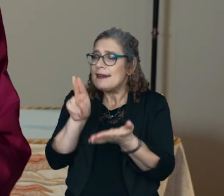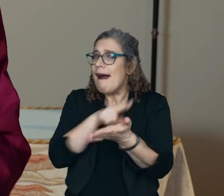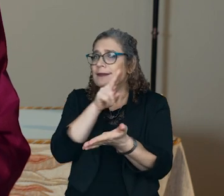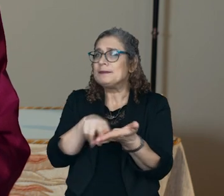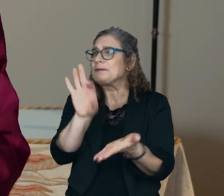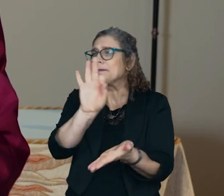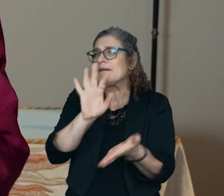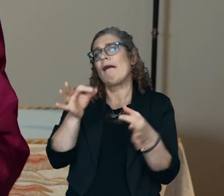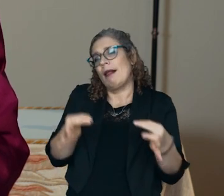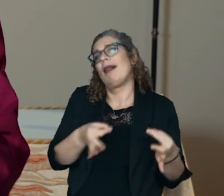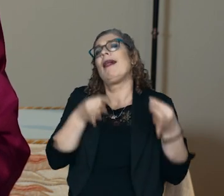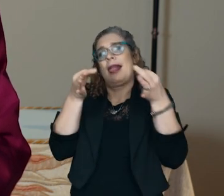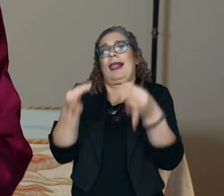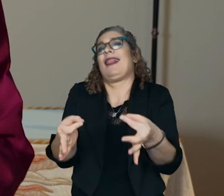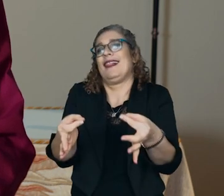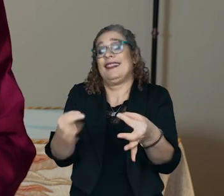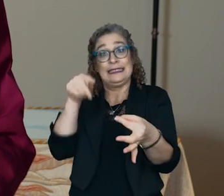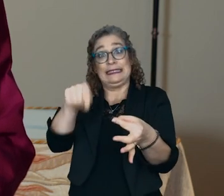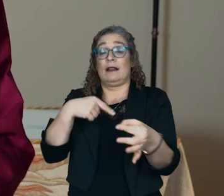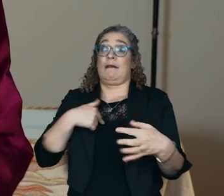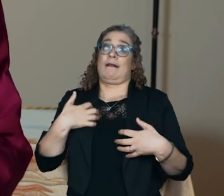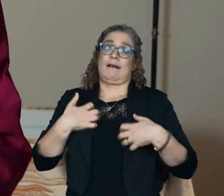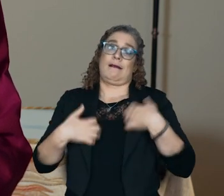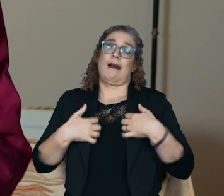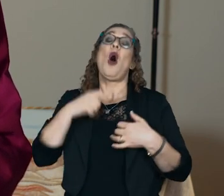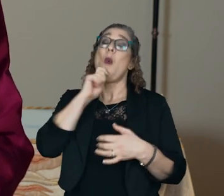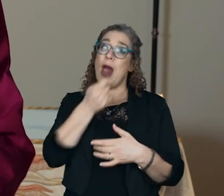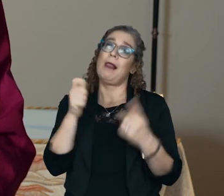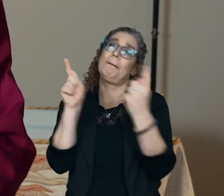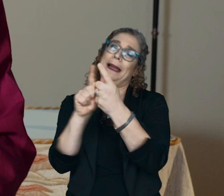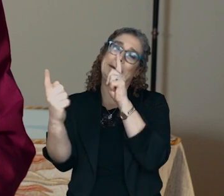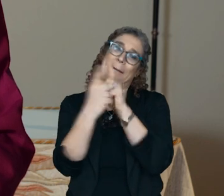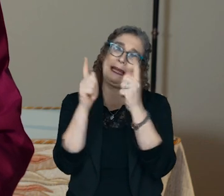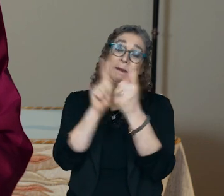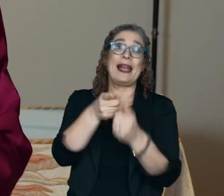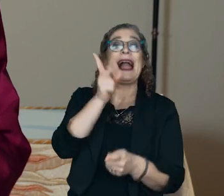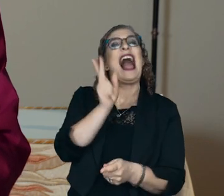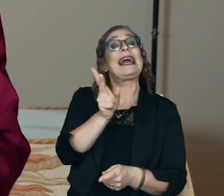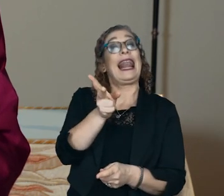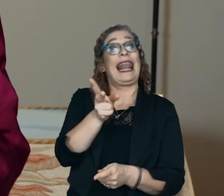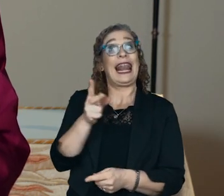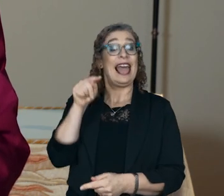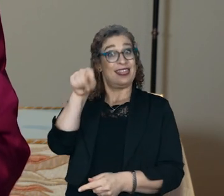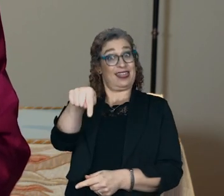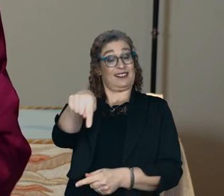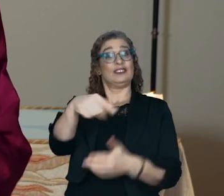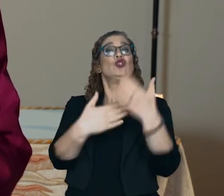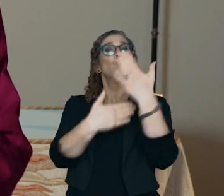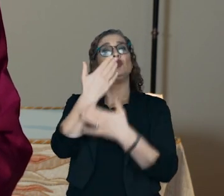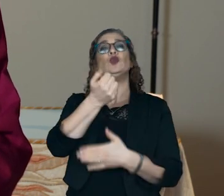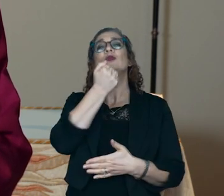we are looking forward to seeing one another at the rearranged